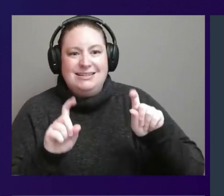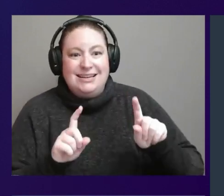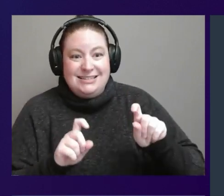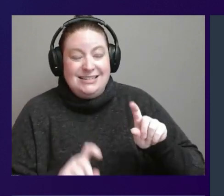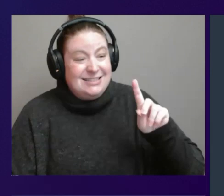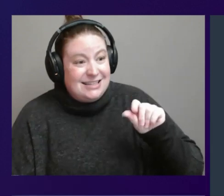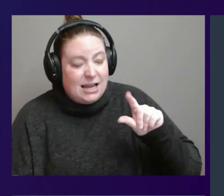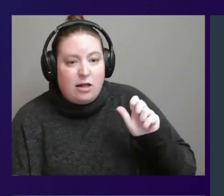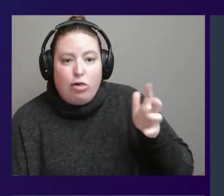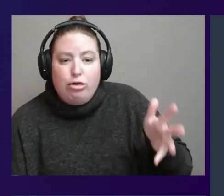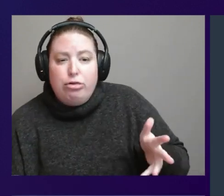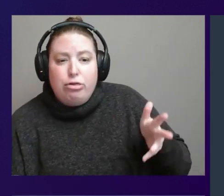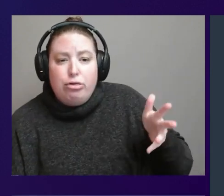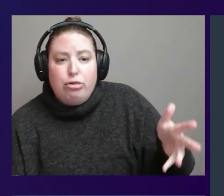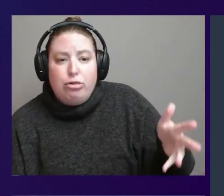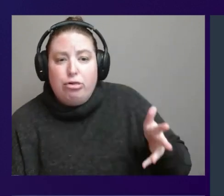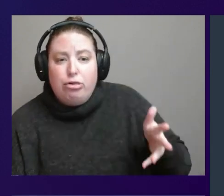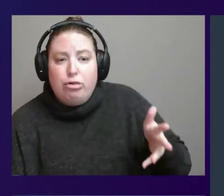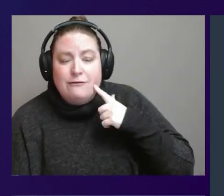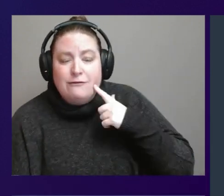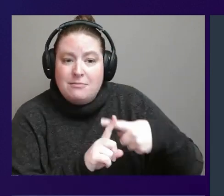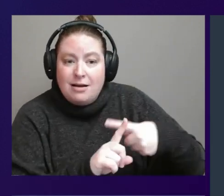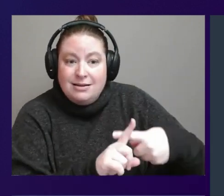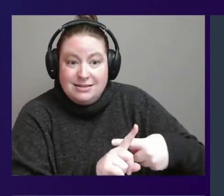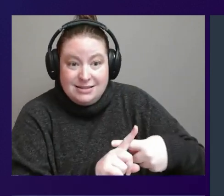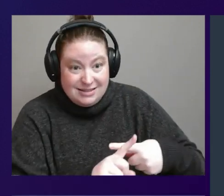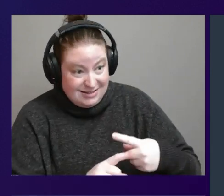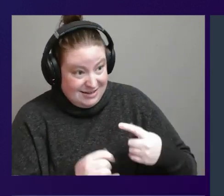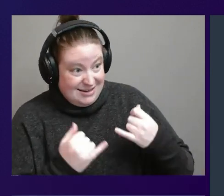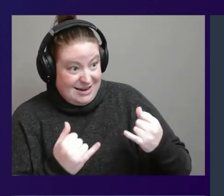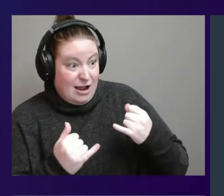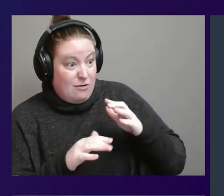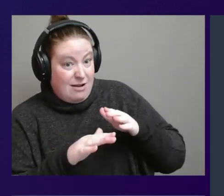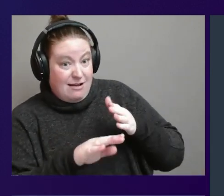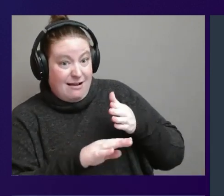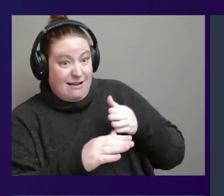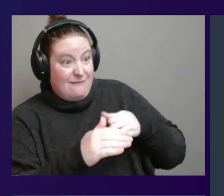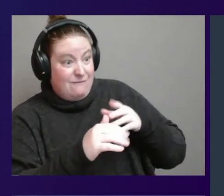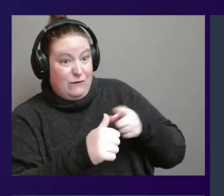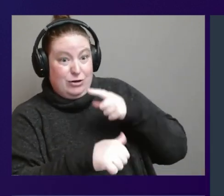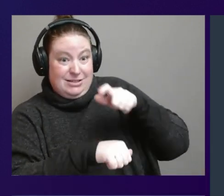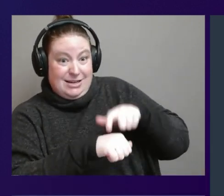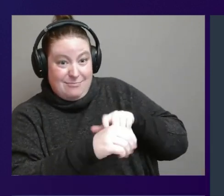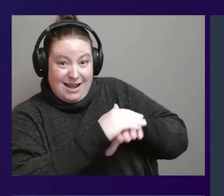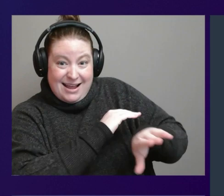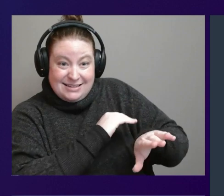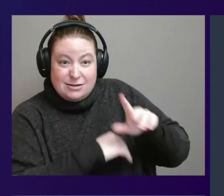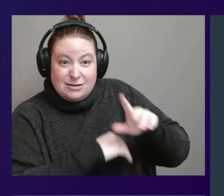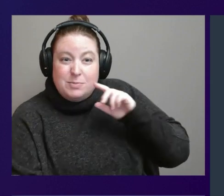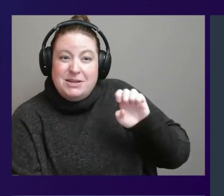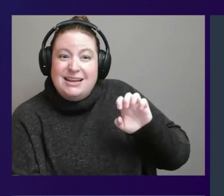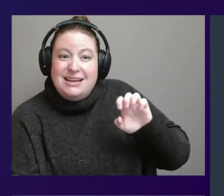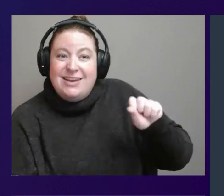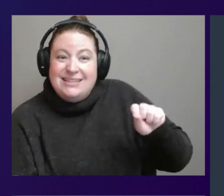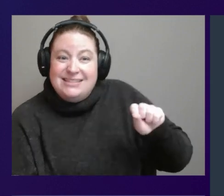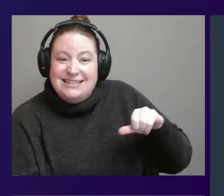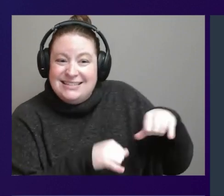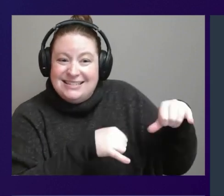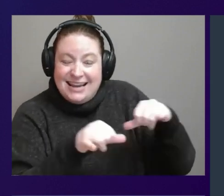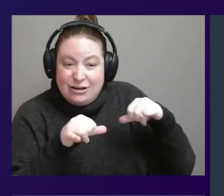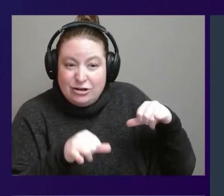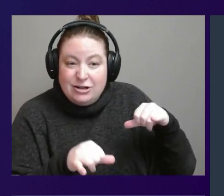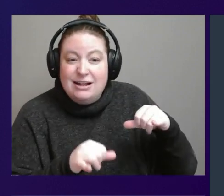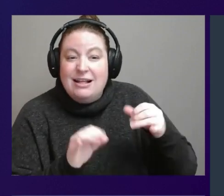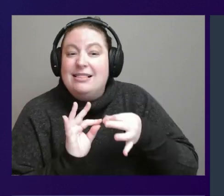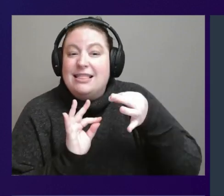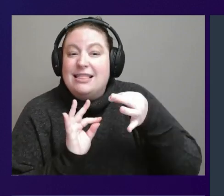With EFS Intelligent Tiering after first access, that data will be accessed through EFS Standard, latency and throughput performance without